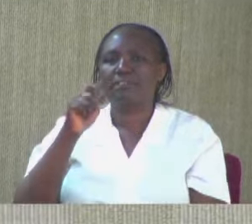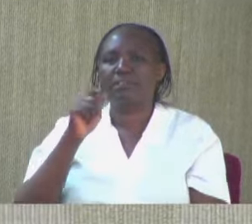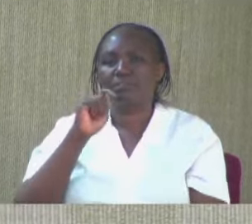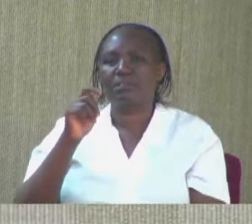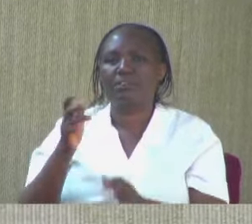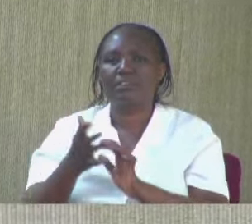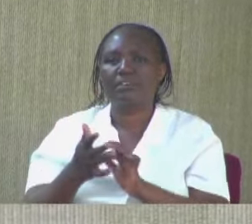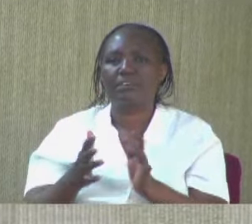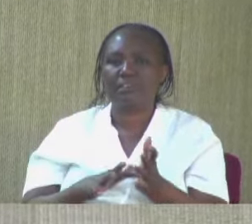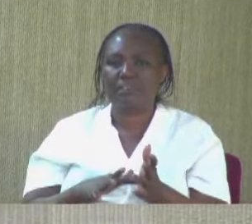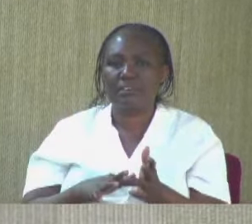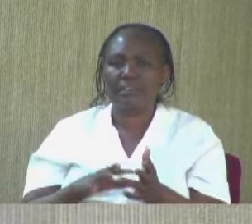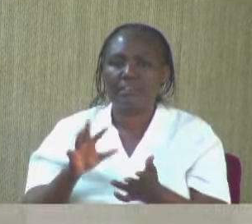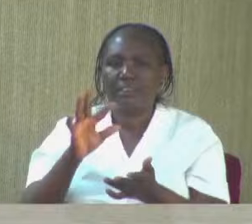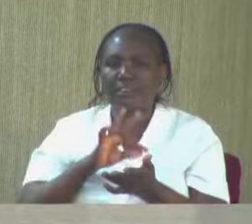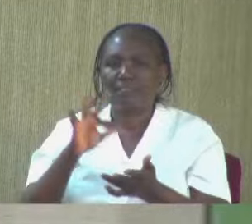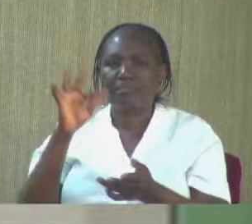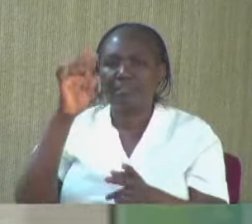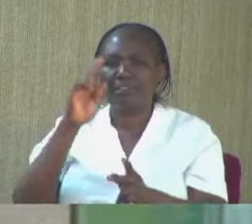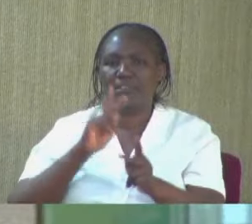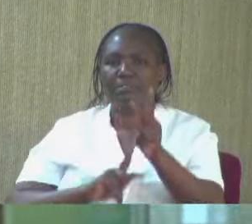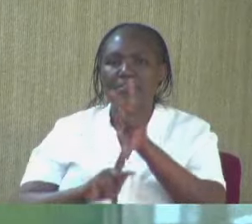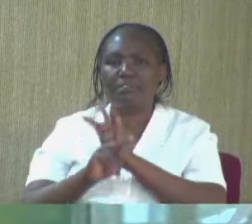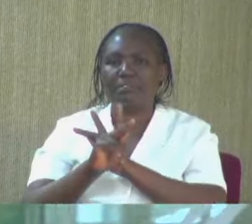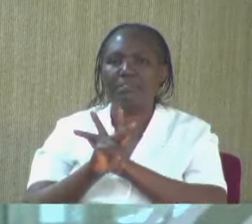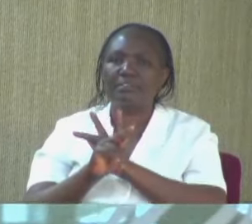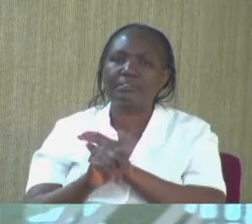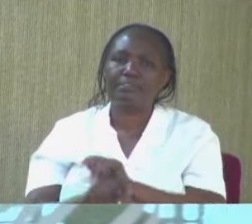Absolutely. The Spirit of prophecy.